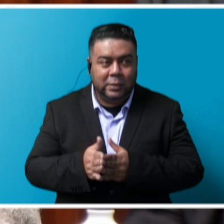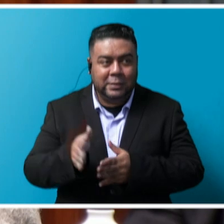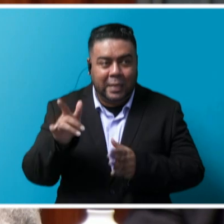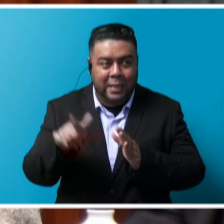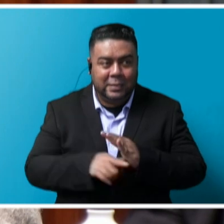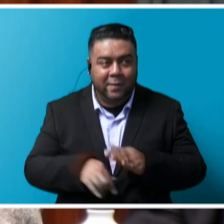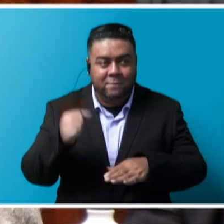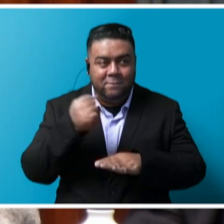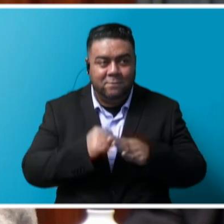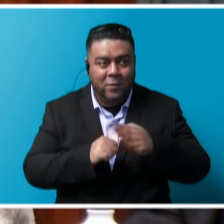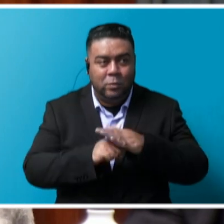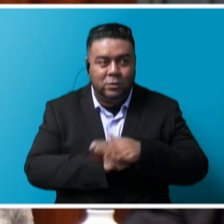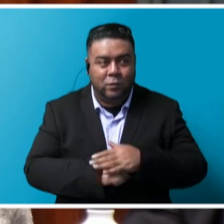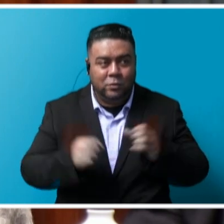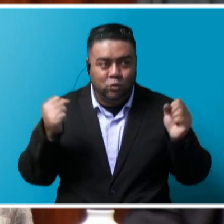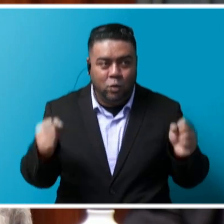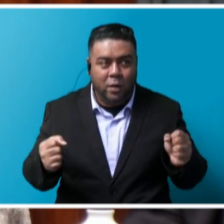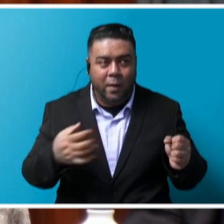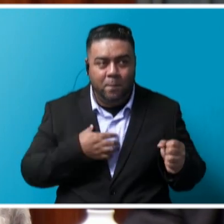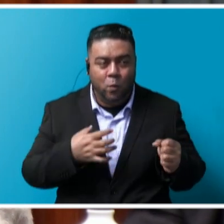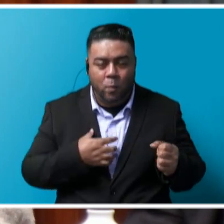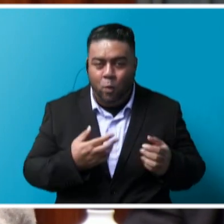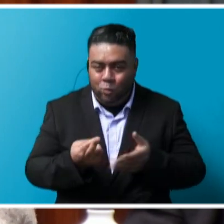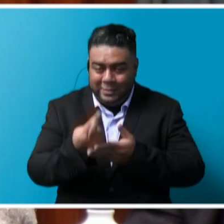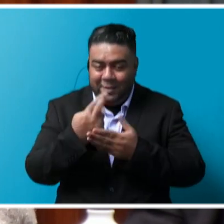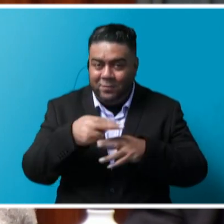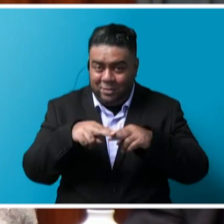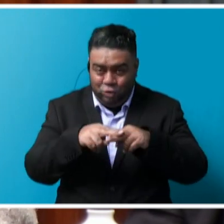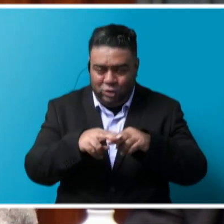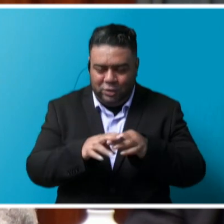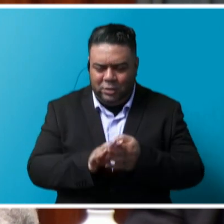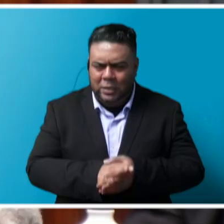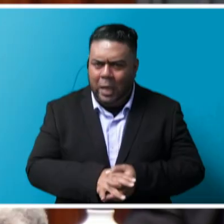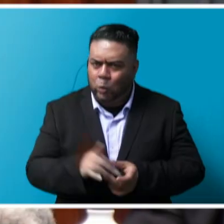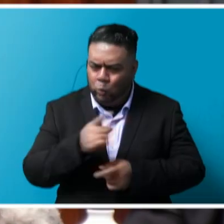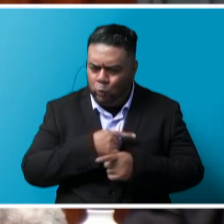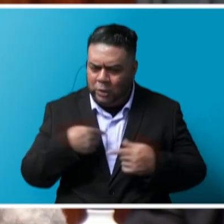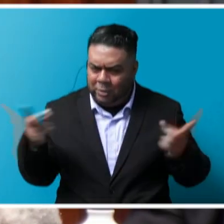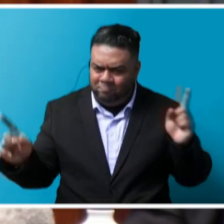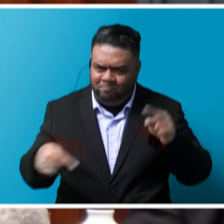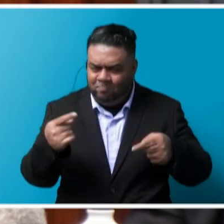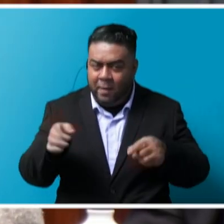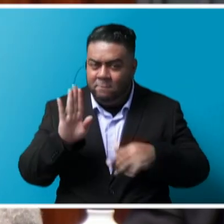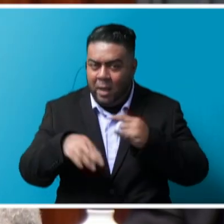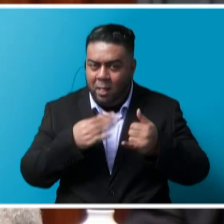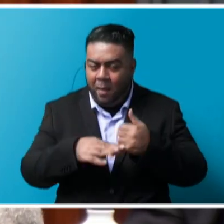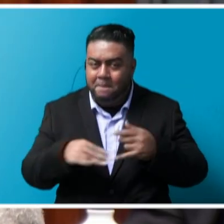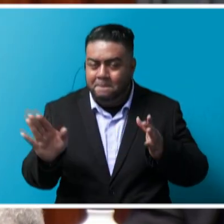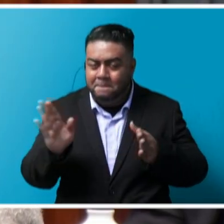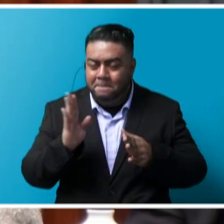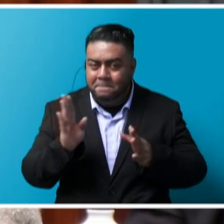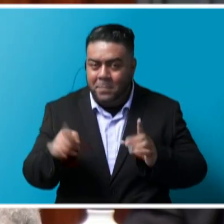for a stronger and a more resilient Fiji. The Speaker says, as we debate this final budget for